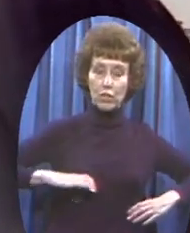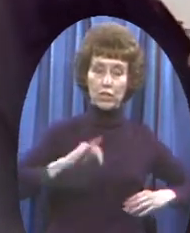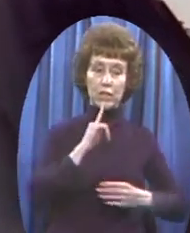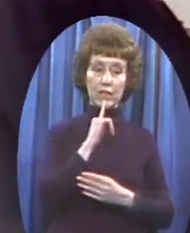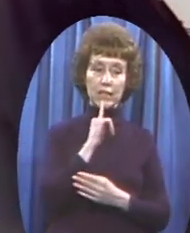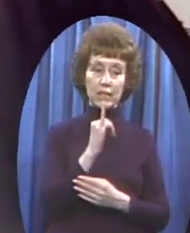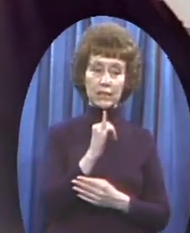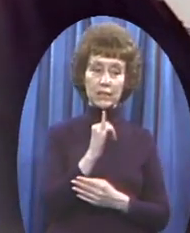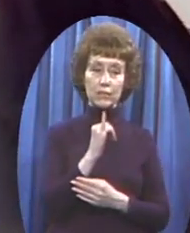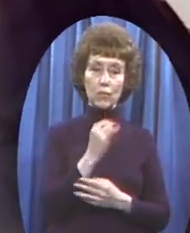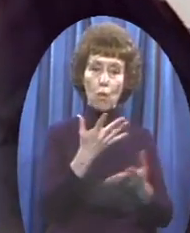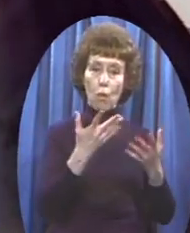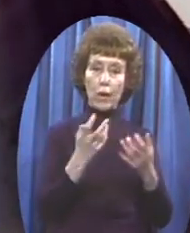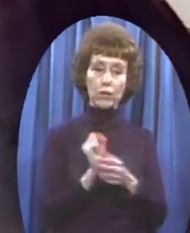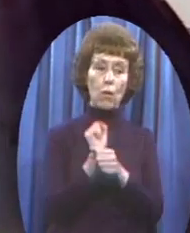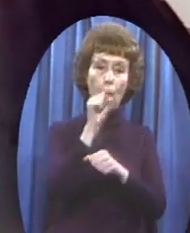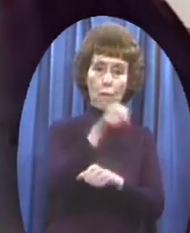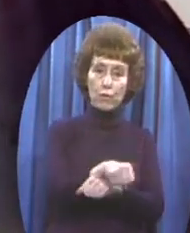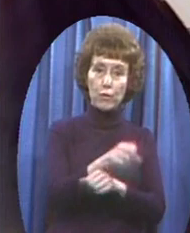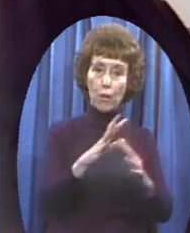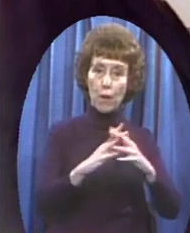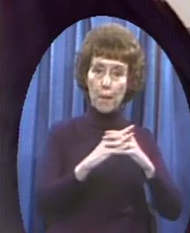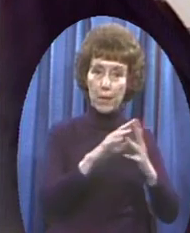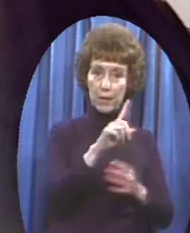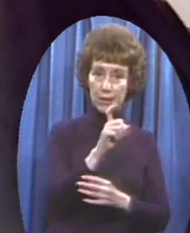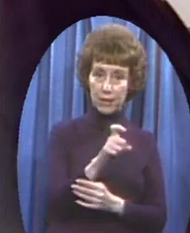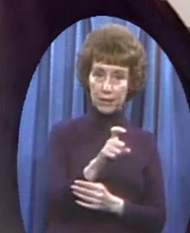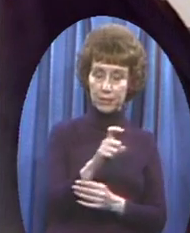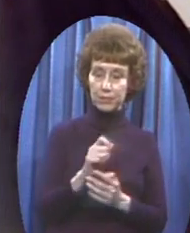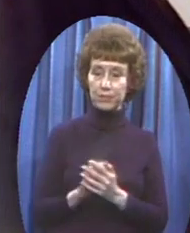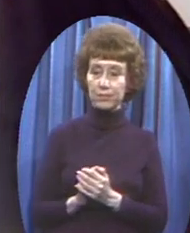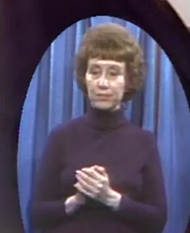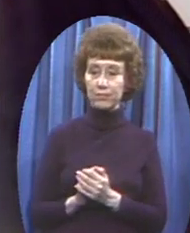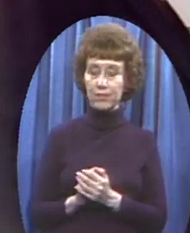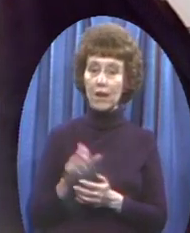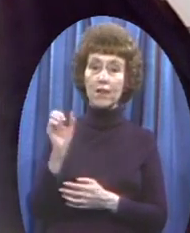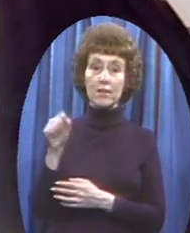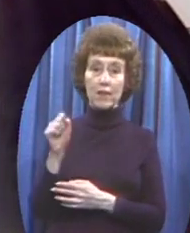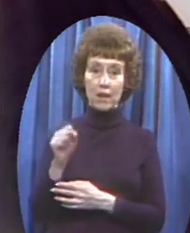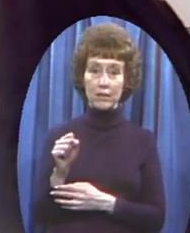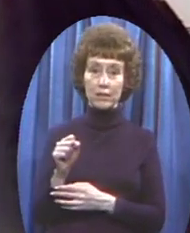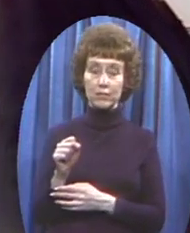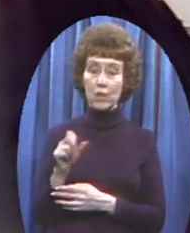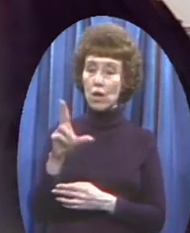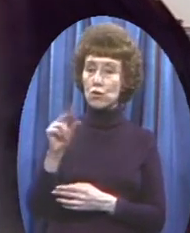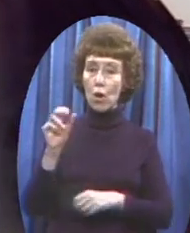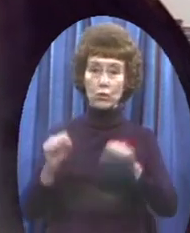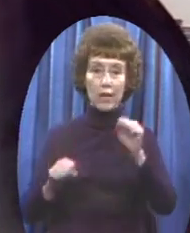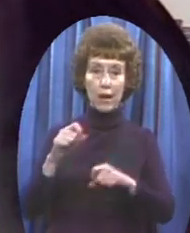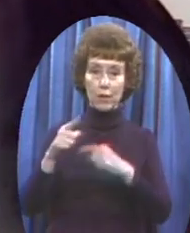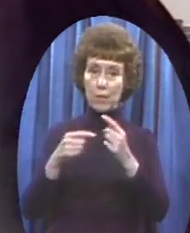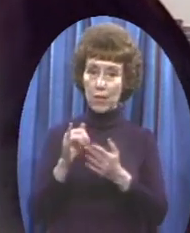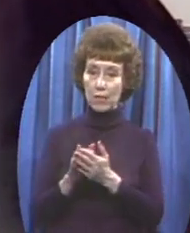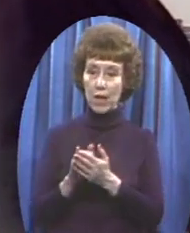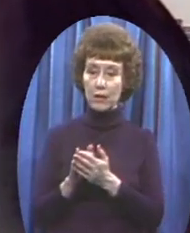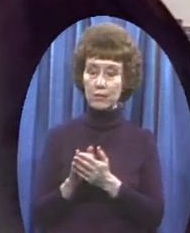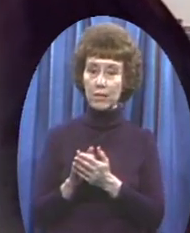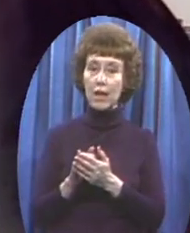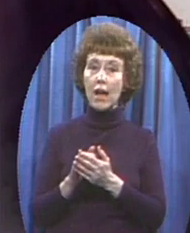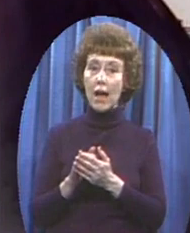to overthrow this nation, the United States of America? There's no question about it, and I think she's making very good progress right